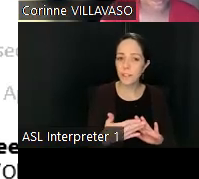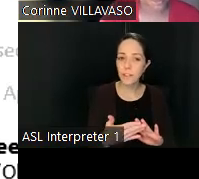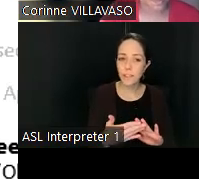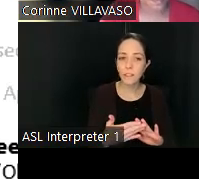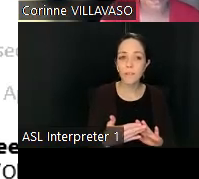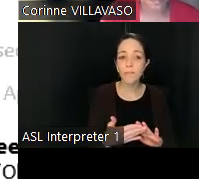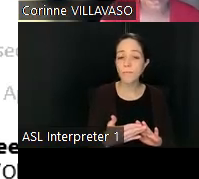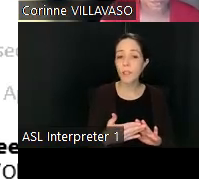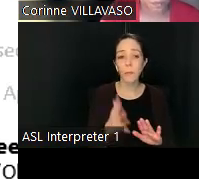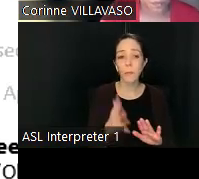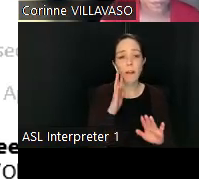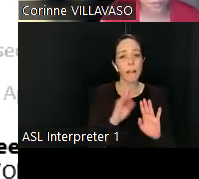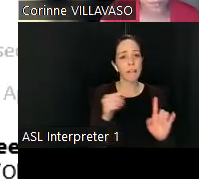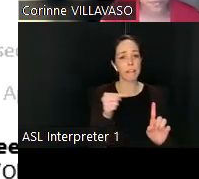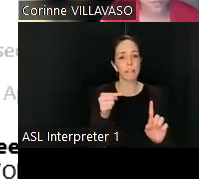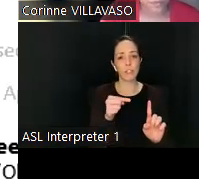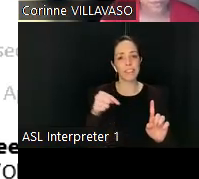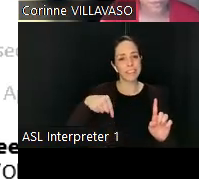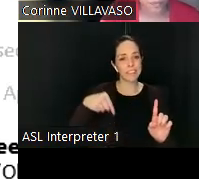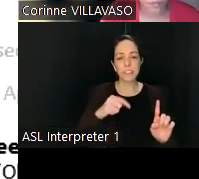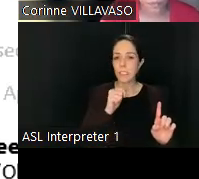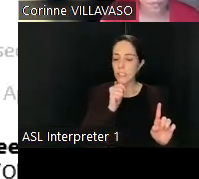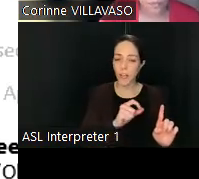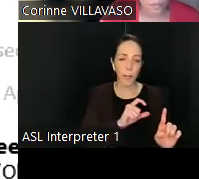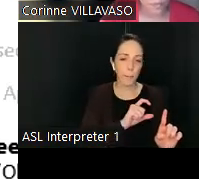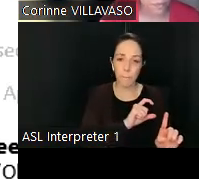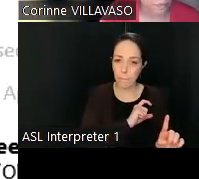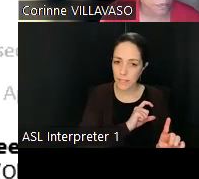these are not police bureau or full-time City of Portland positions.